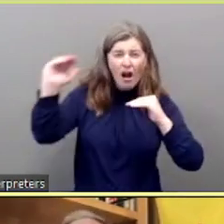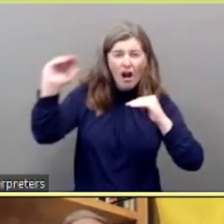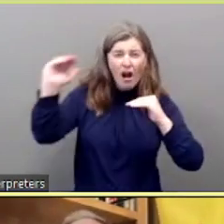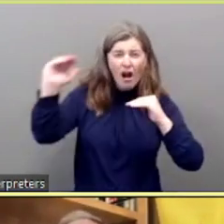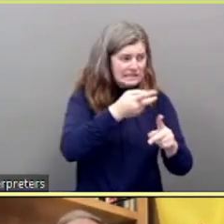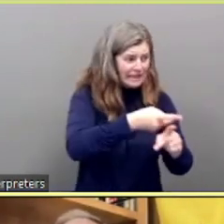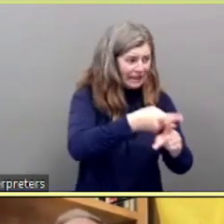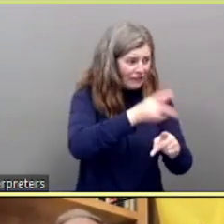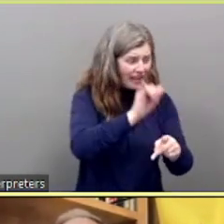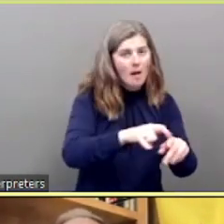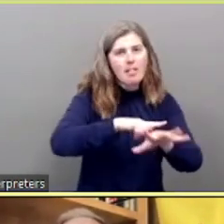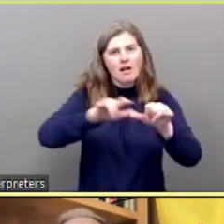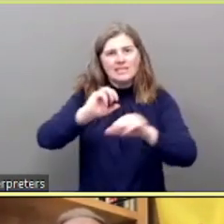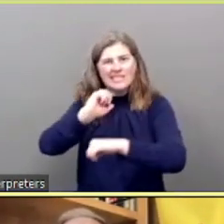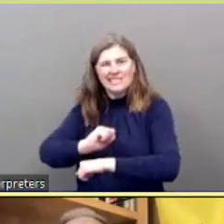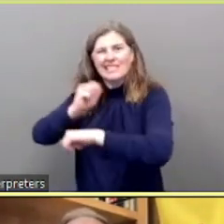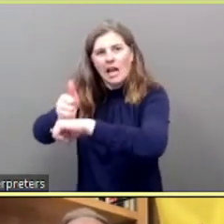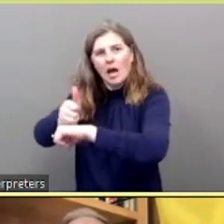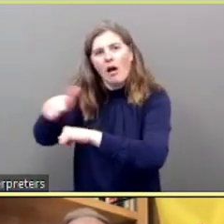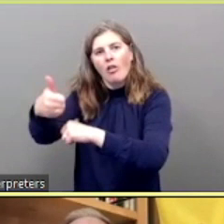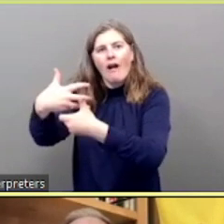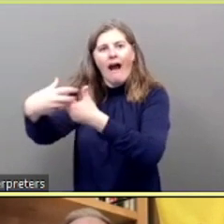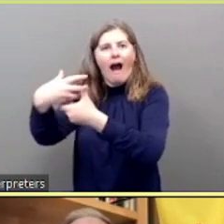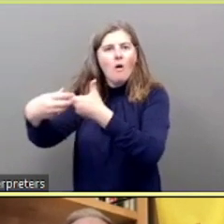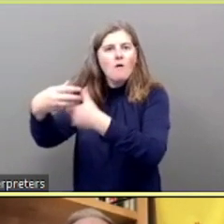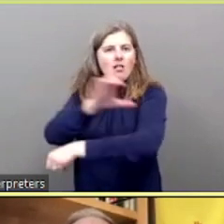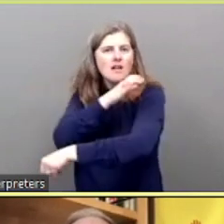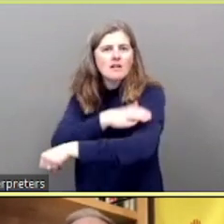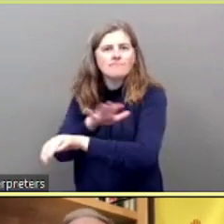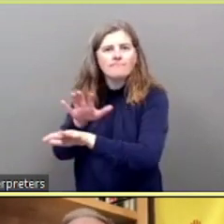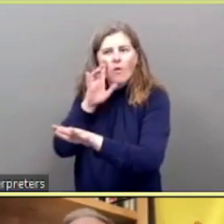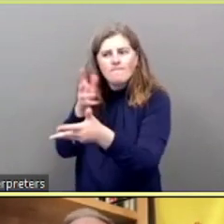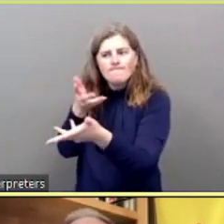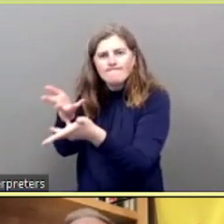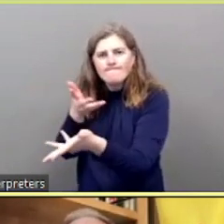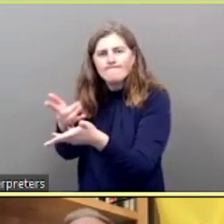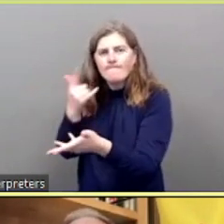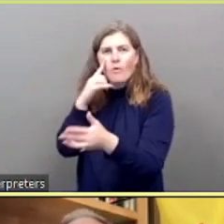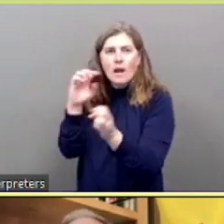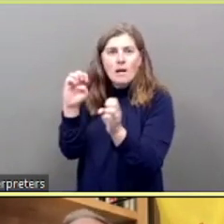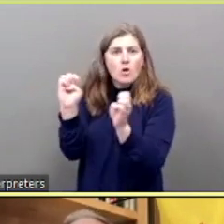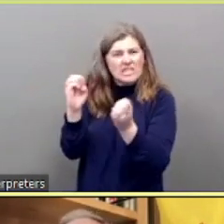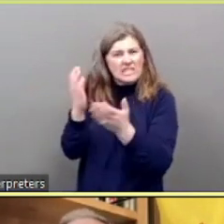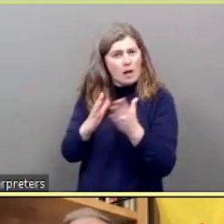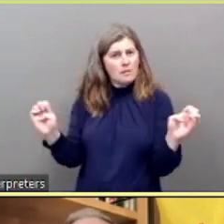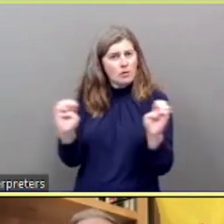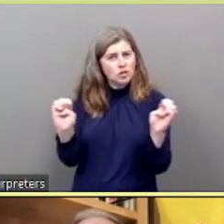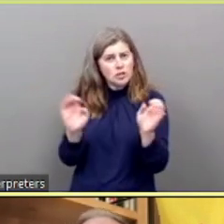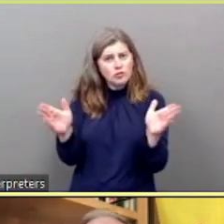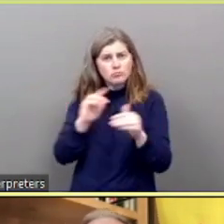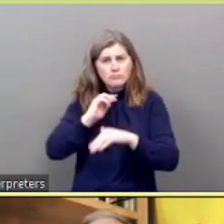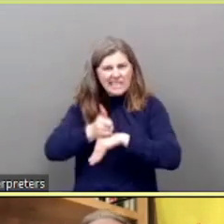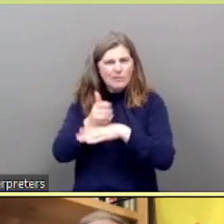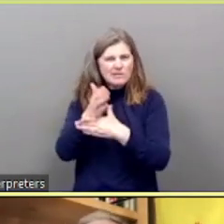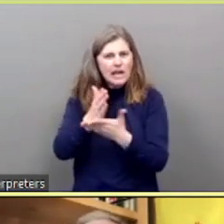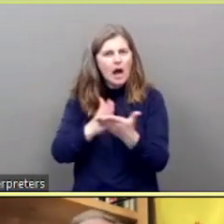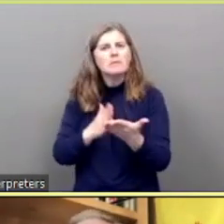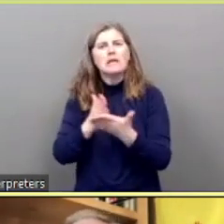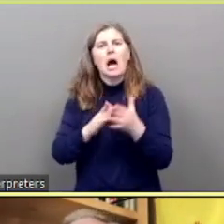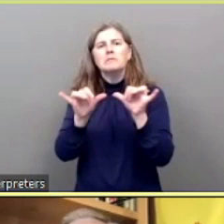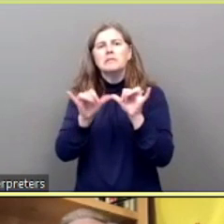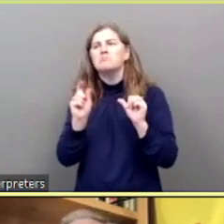and set up another outpatient infusion clinic. Many emergency rooms are doing it. There are still some systems